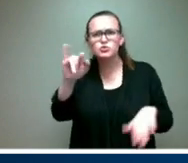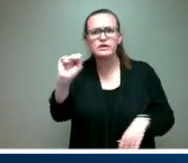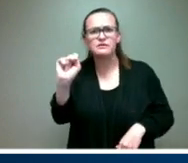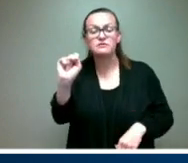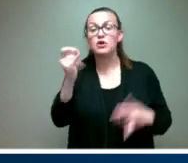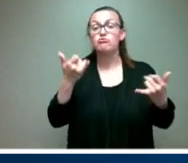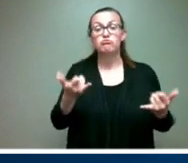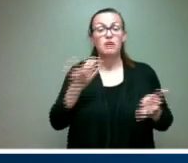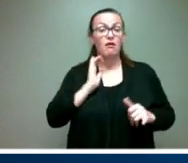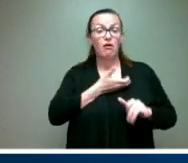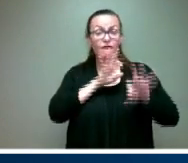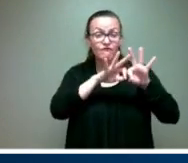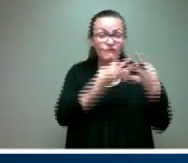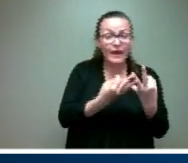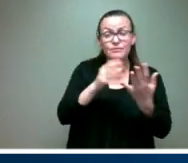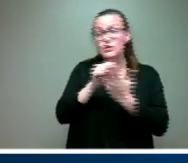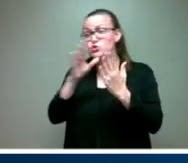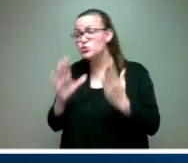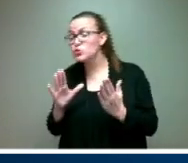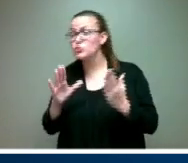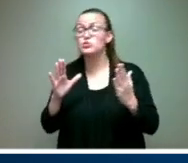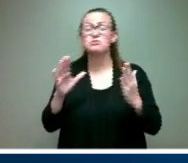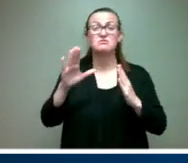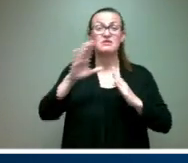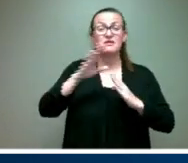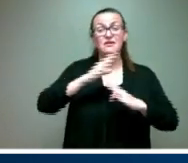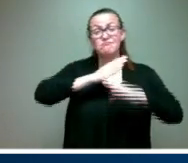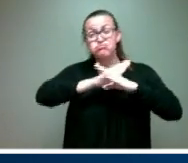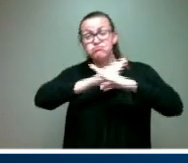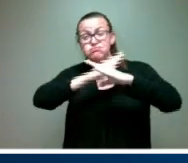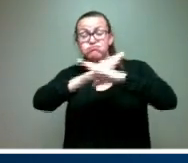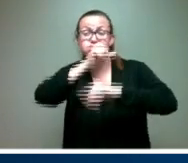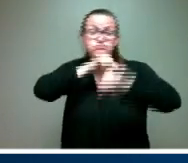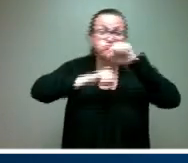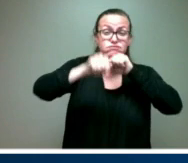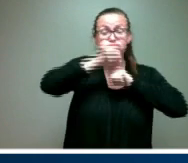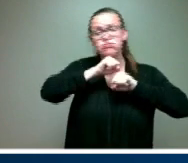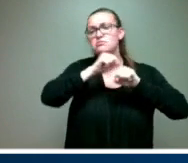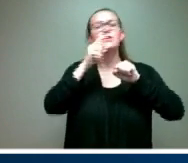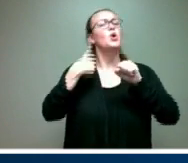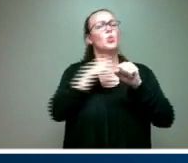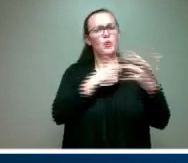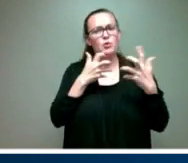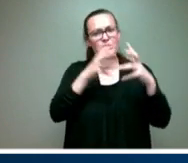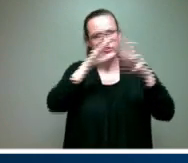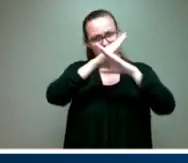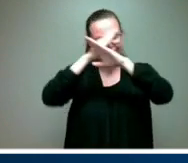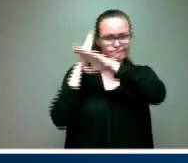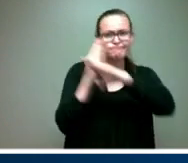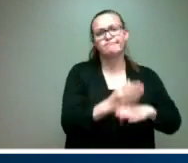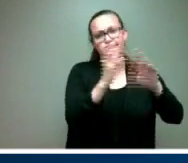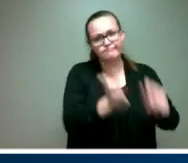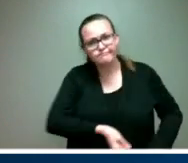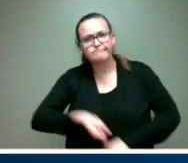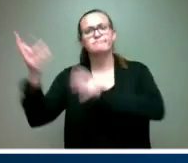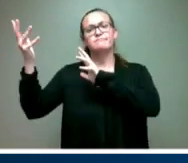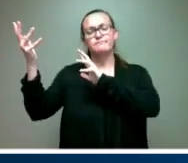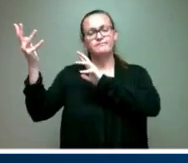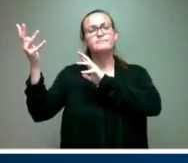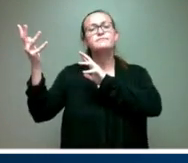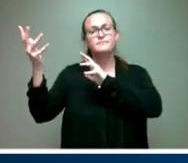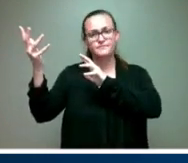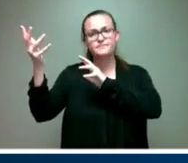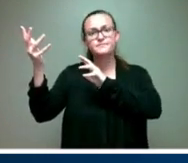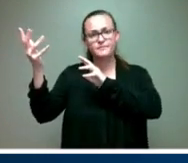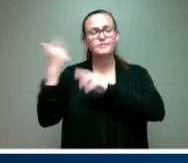time. And did we just drop all of things that we think were the right way to do things? No, there are no barriers. Let's